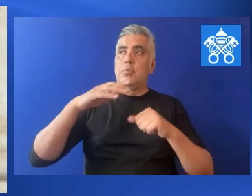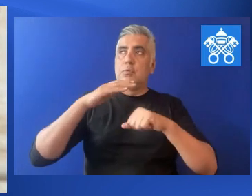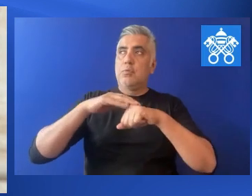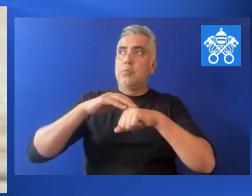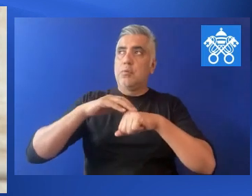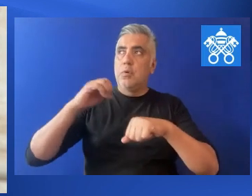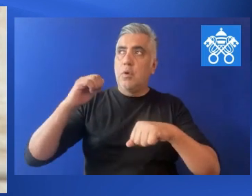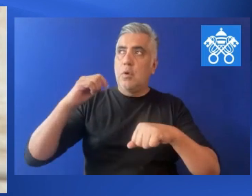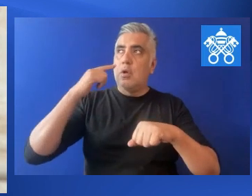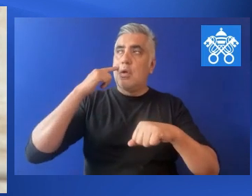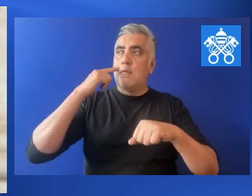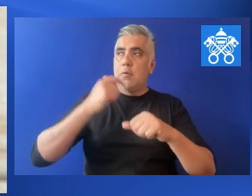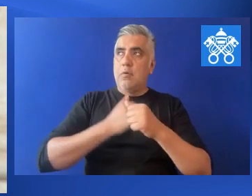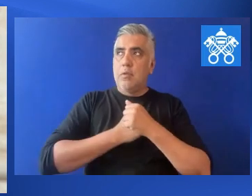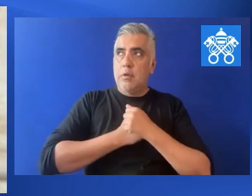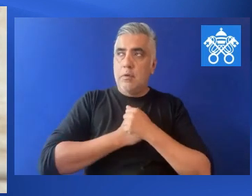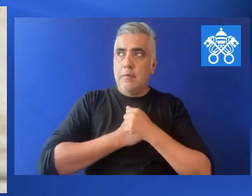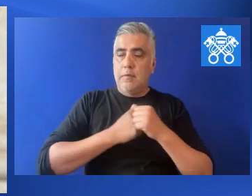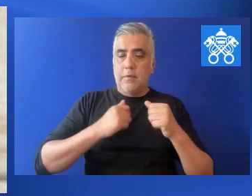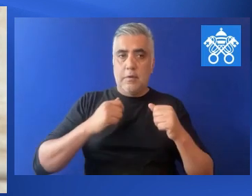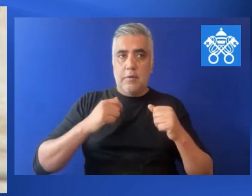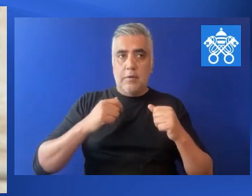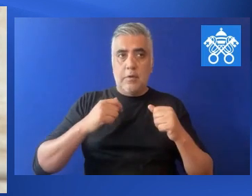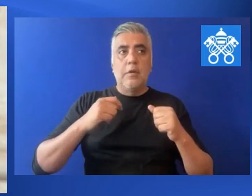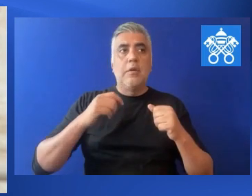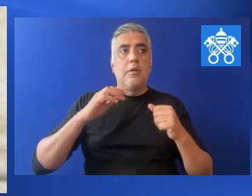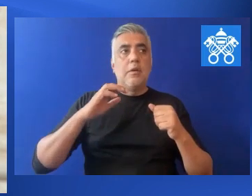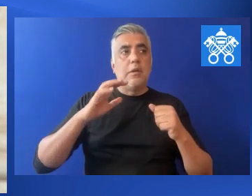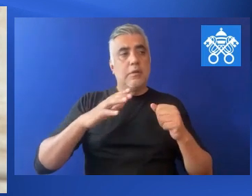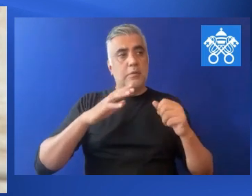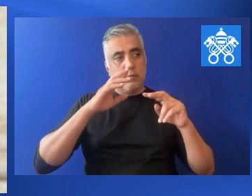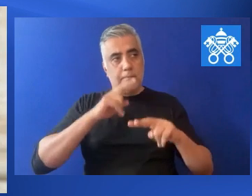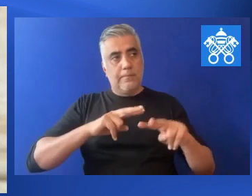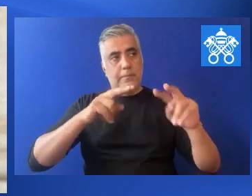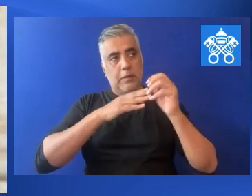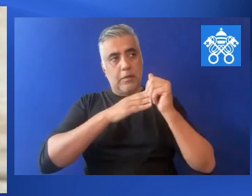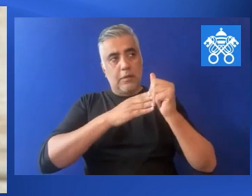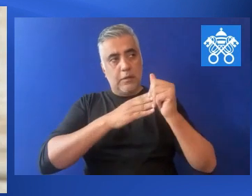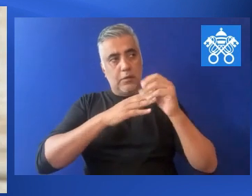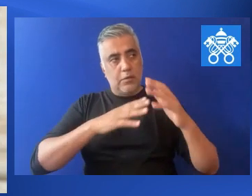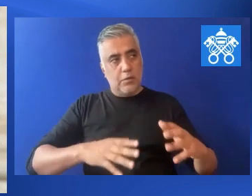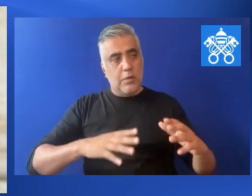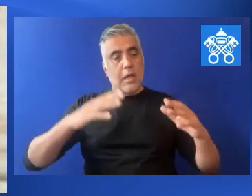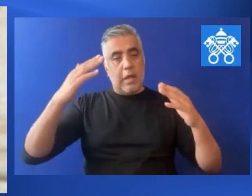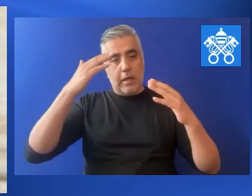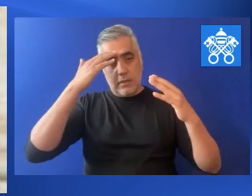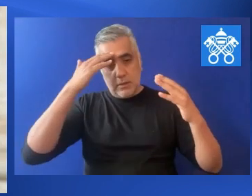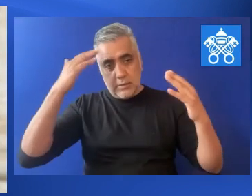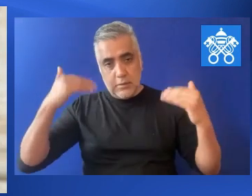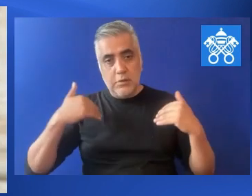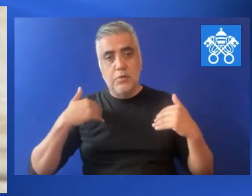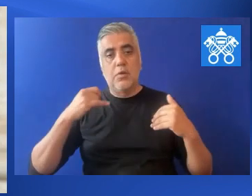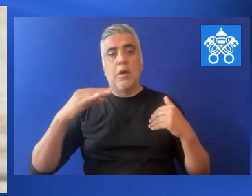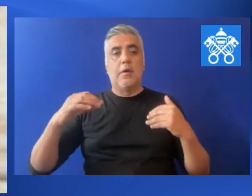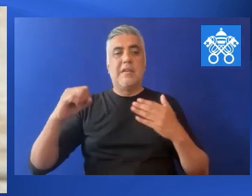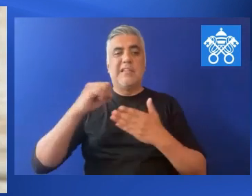we turn to the distant continent of Oceania and the witness of St. Mary MacKillop, a great